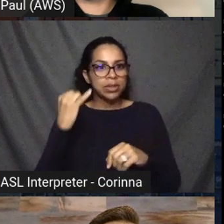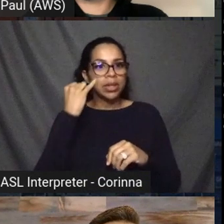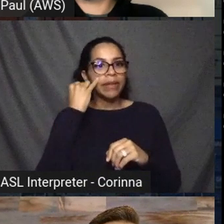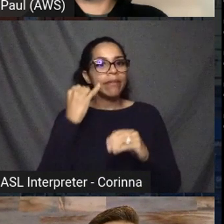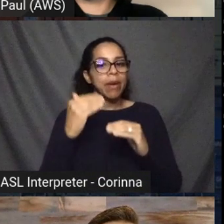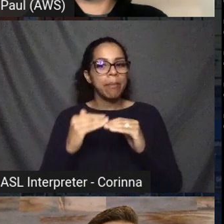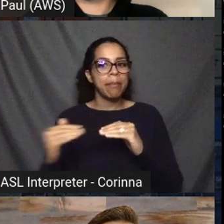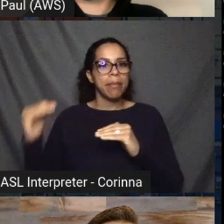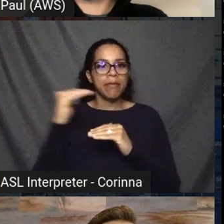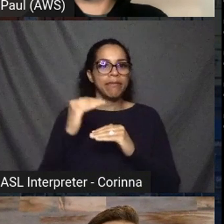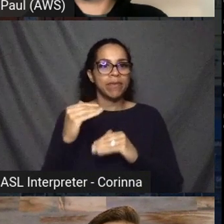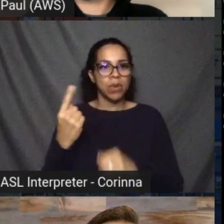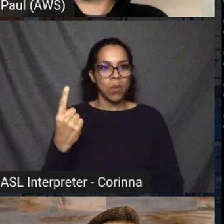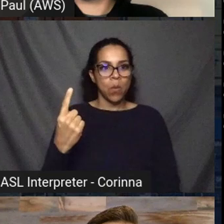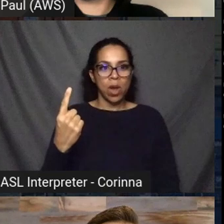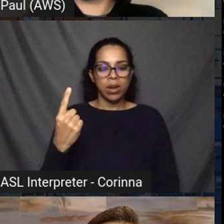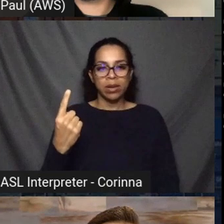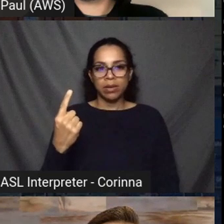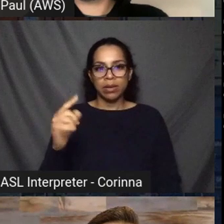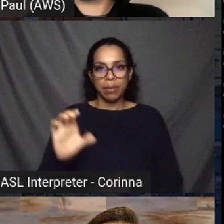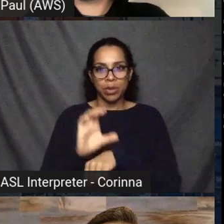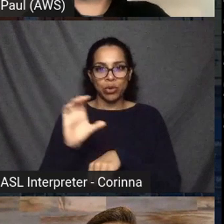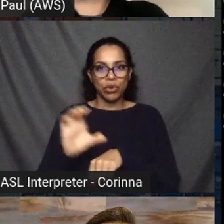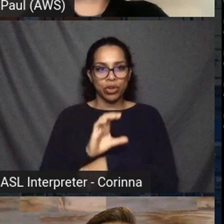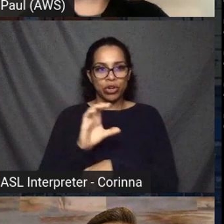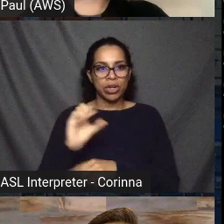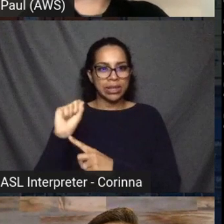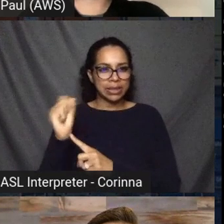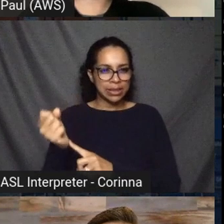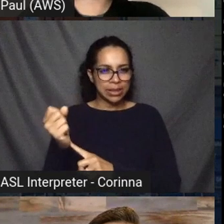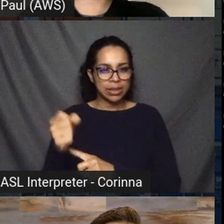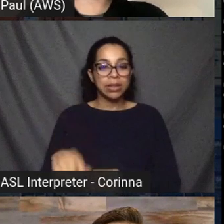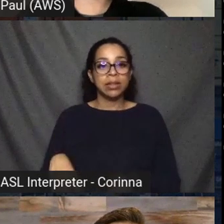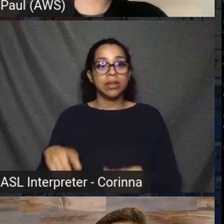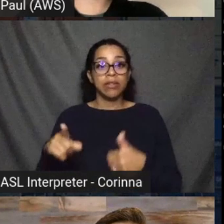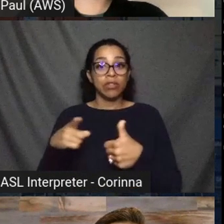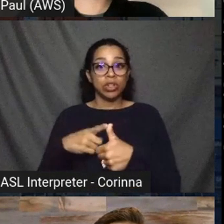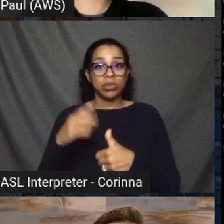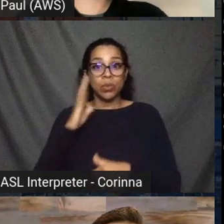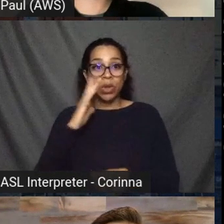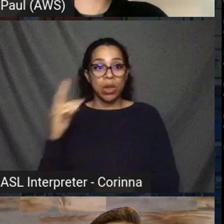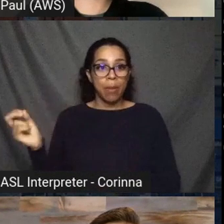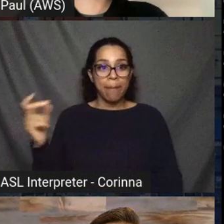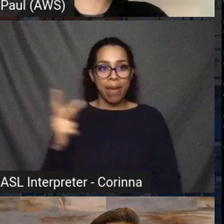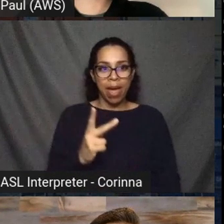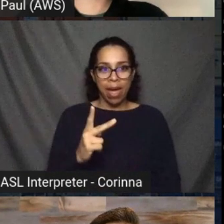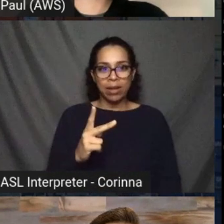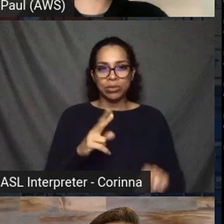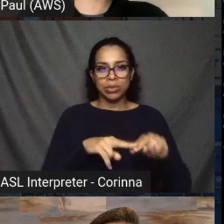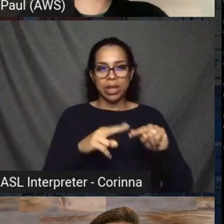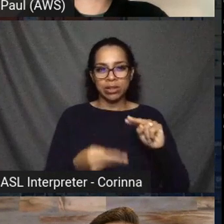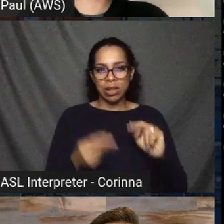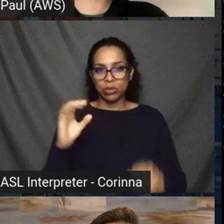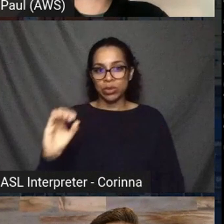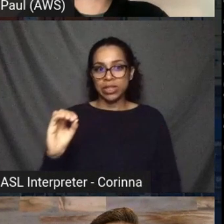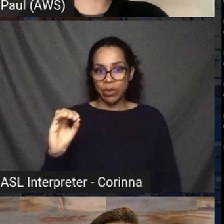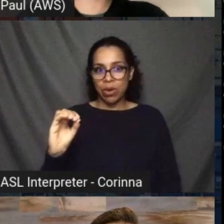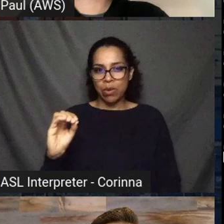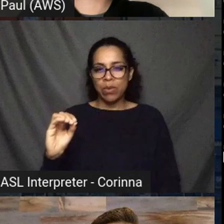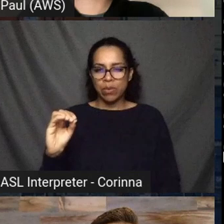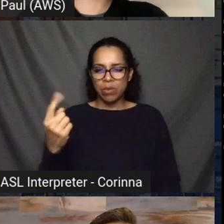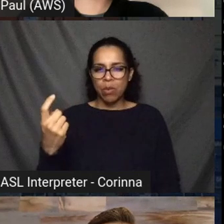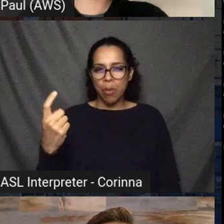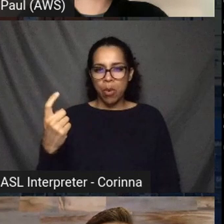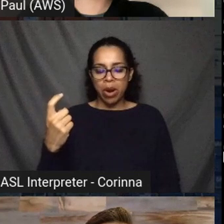compute instance. First, let's go back and scale it down to the 0 one more time, and so that